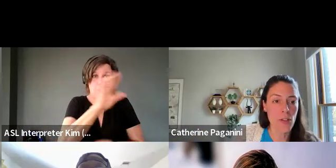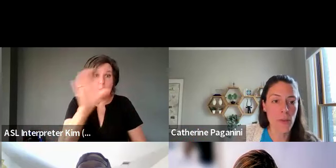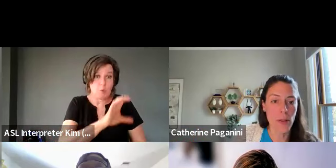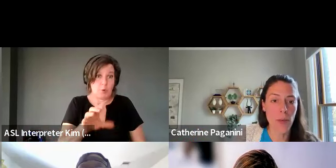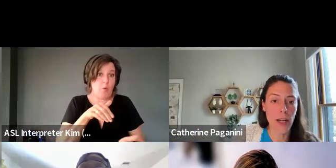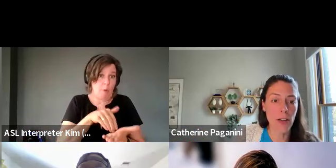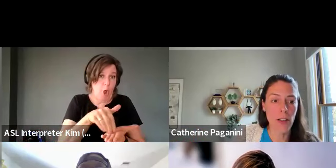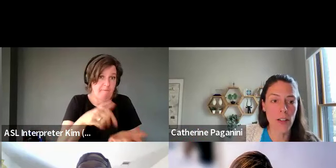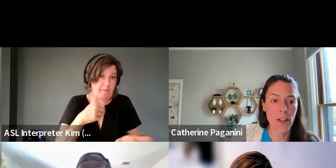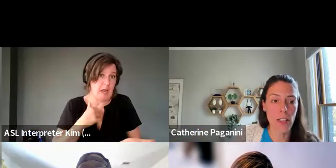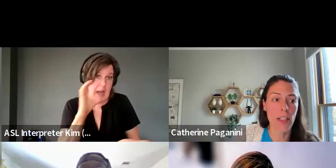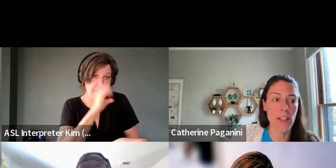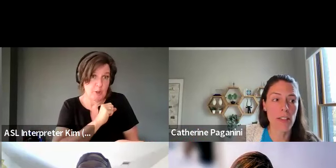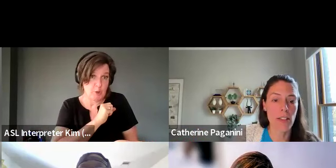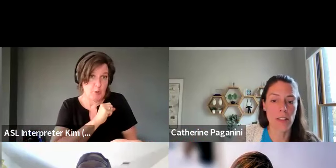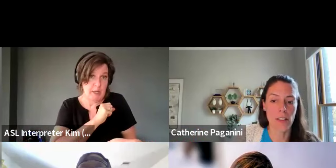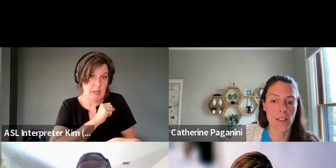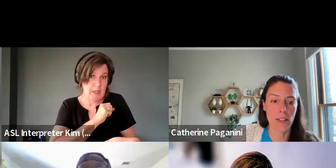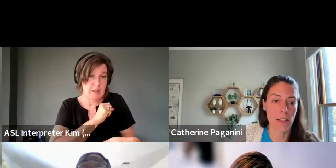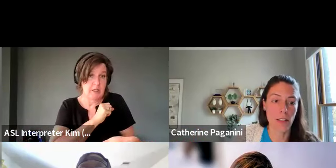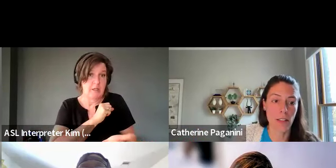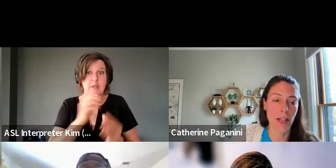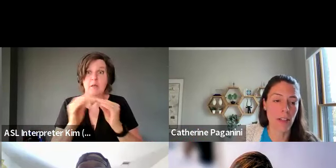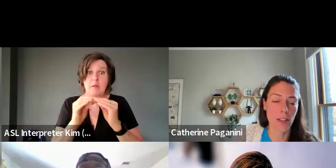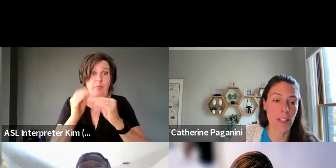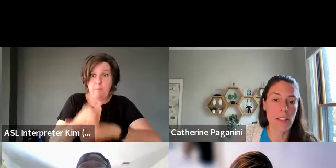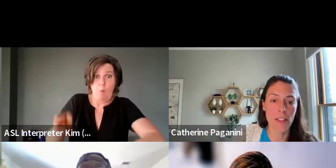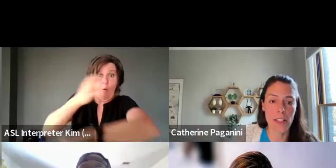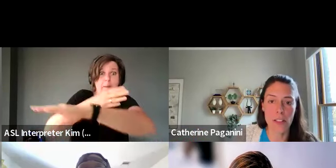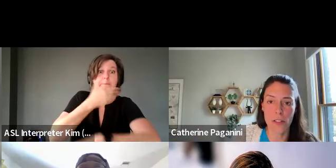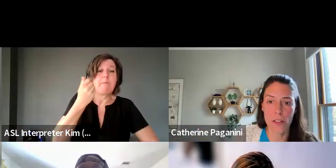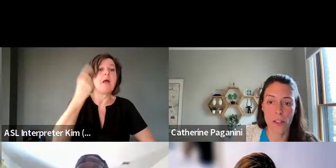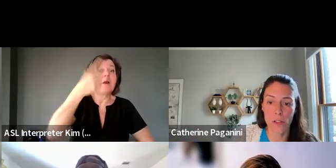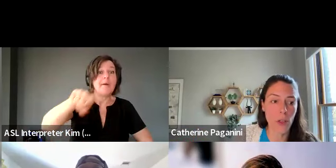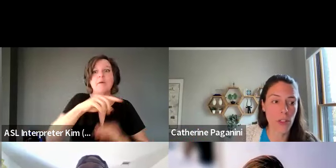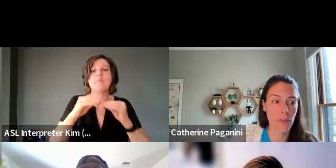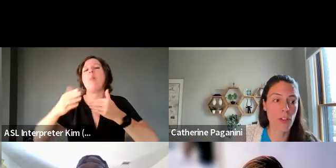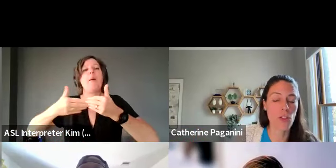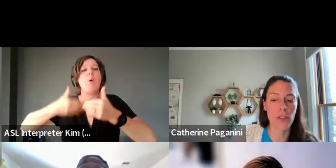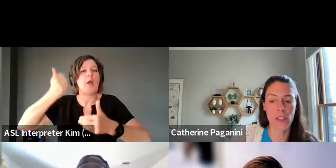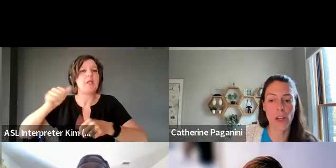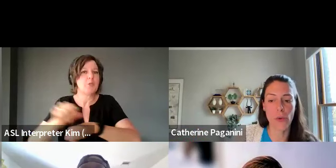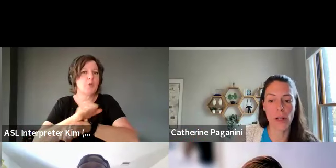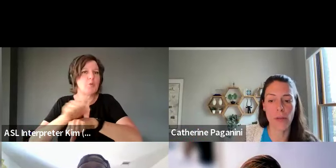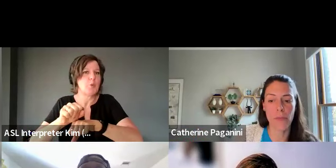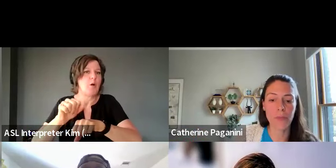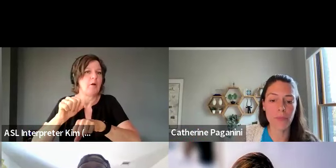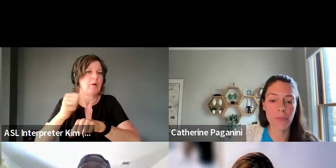often, I assume, and the better it is, the easier it is to work virtually.